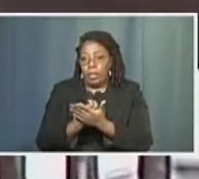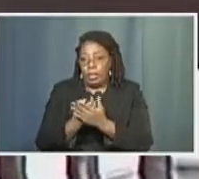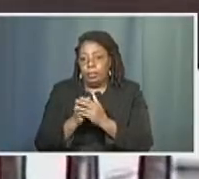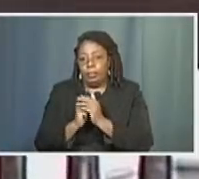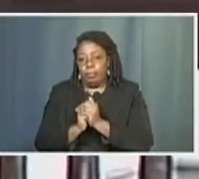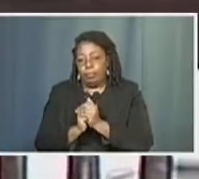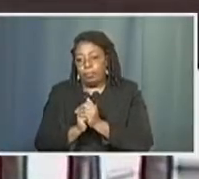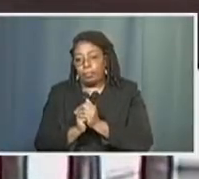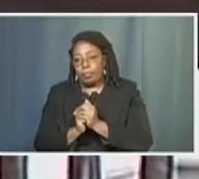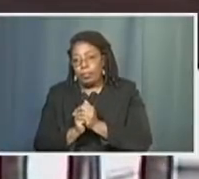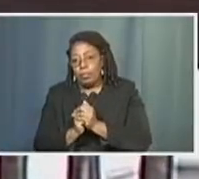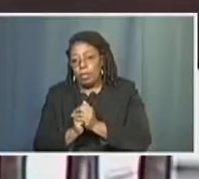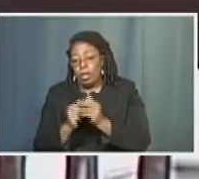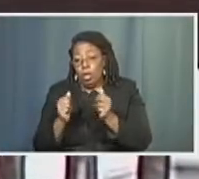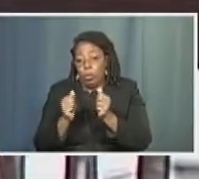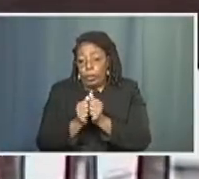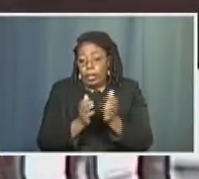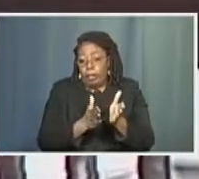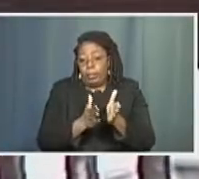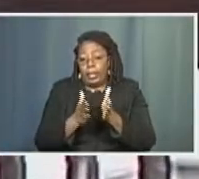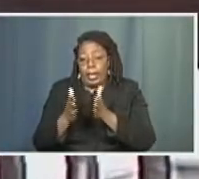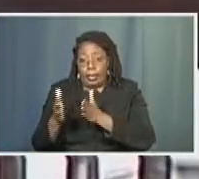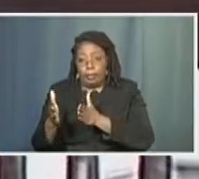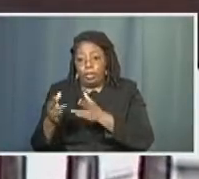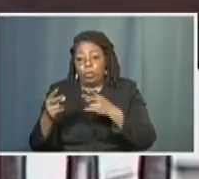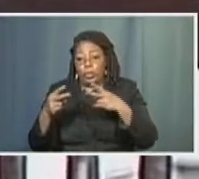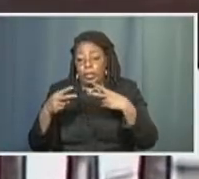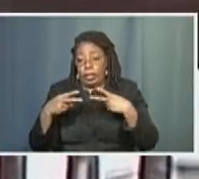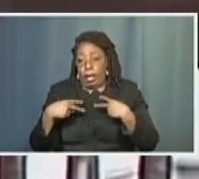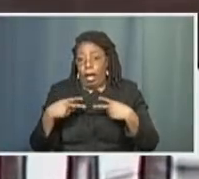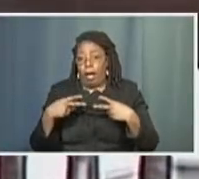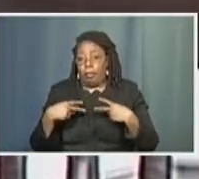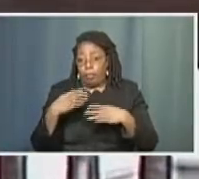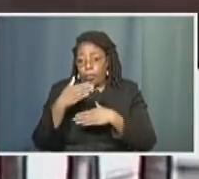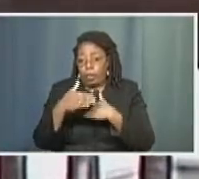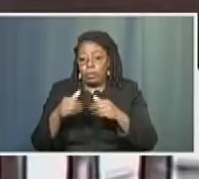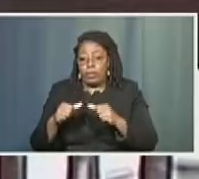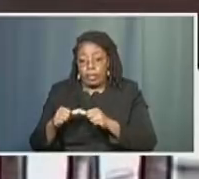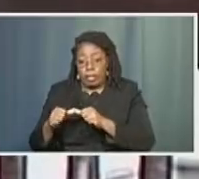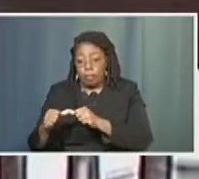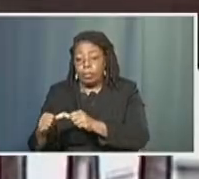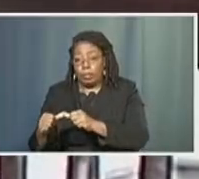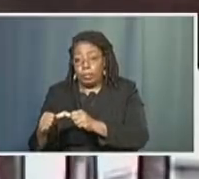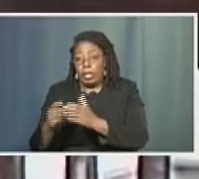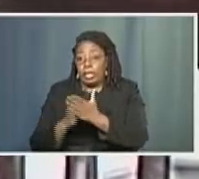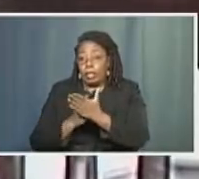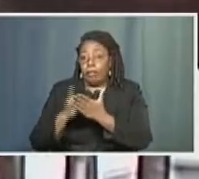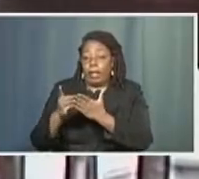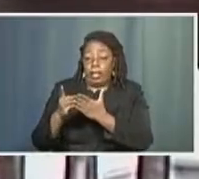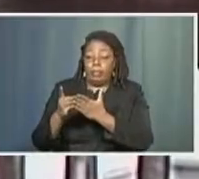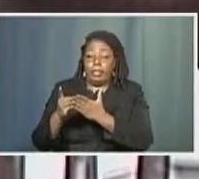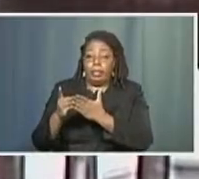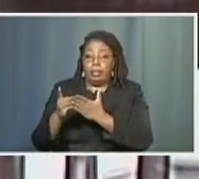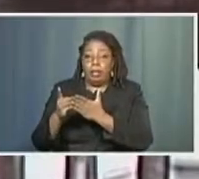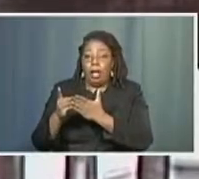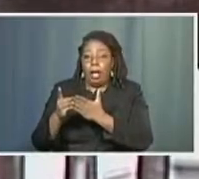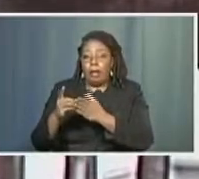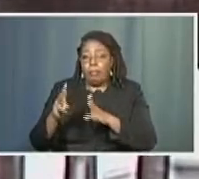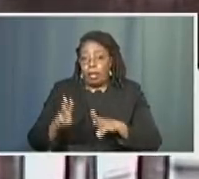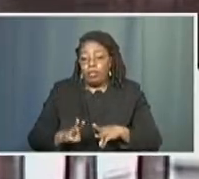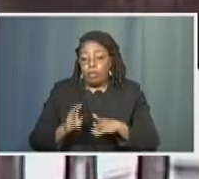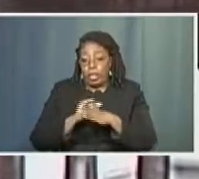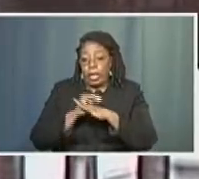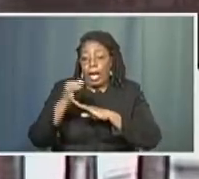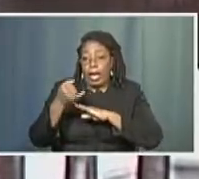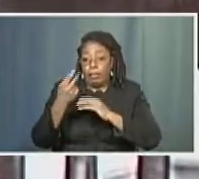a strategic plan in place, we can have a progressive, sustainable development management of the island for